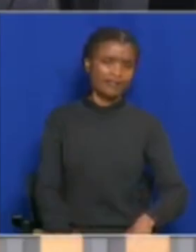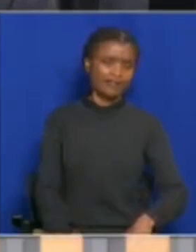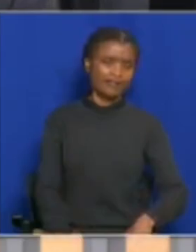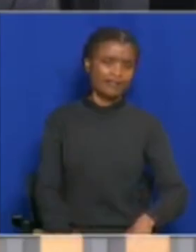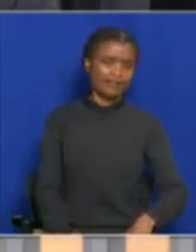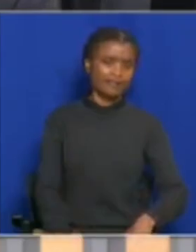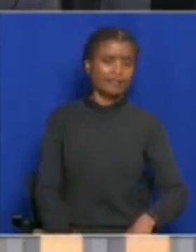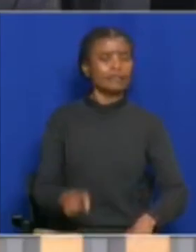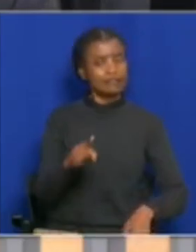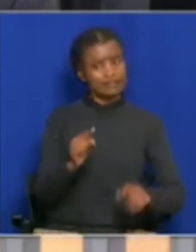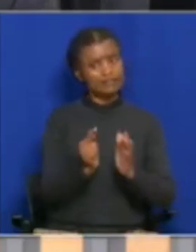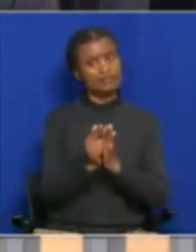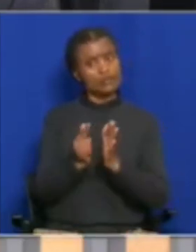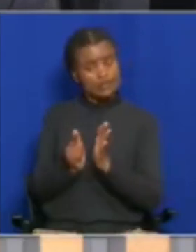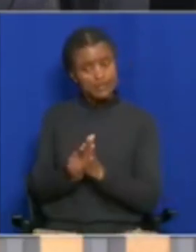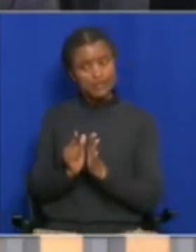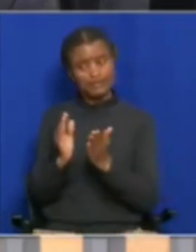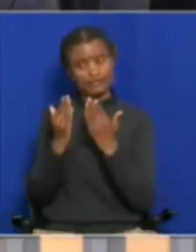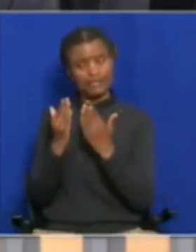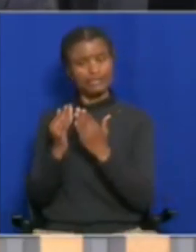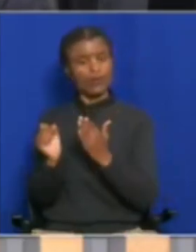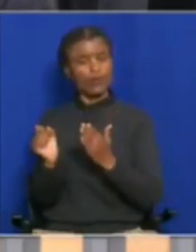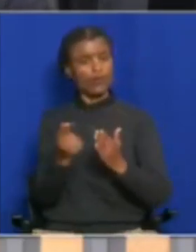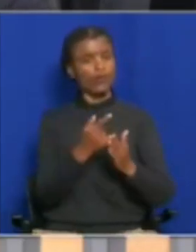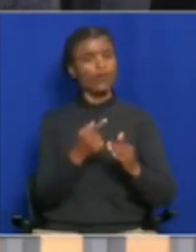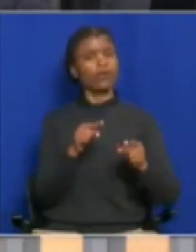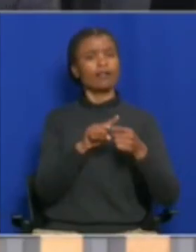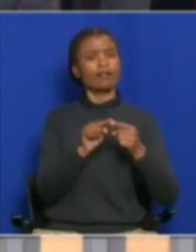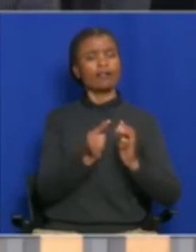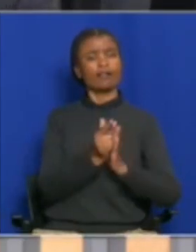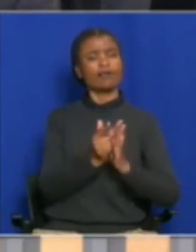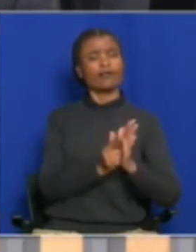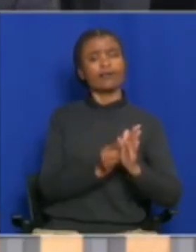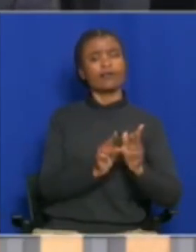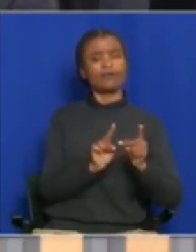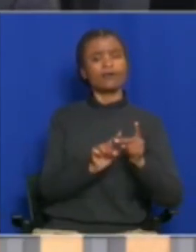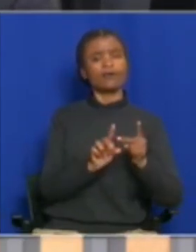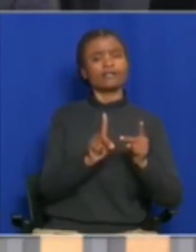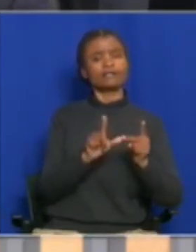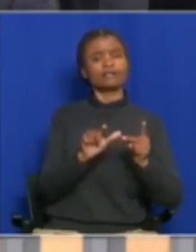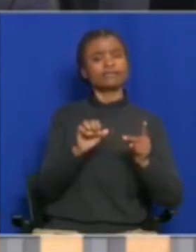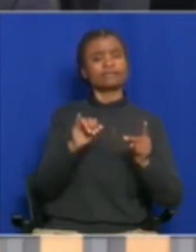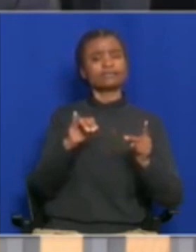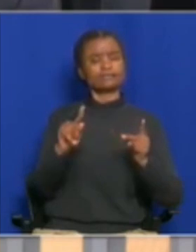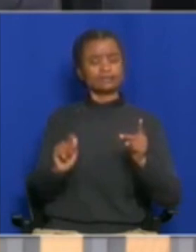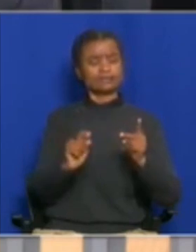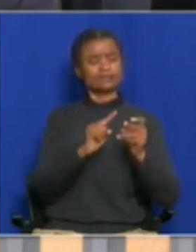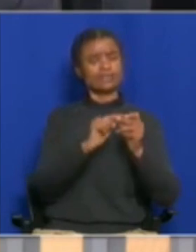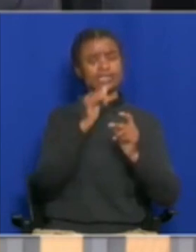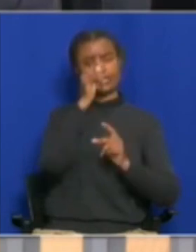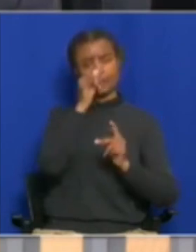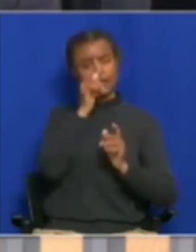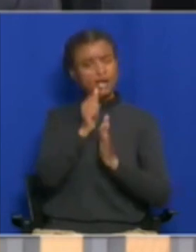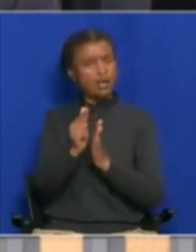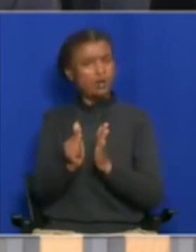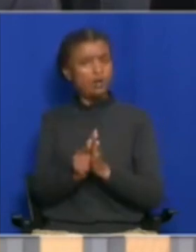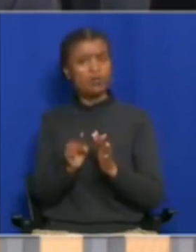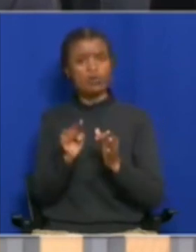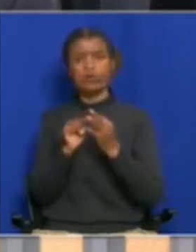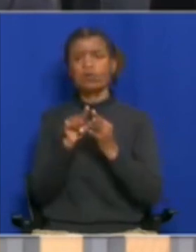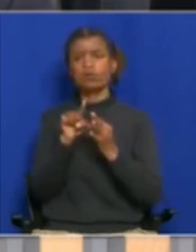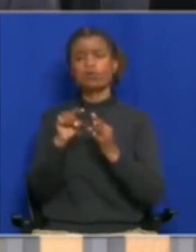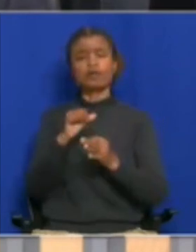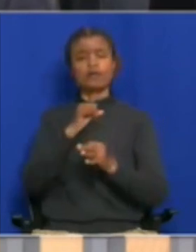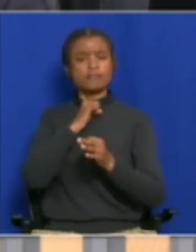legal studies, you go to your law of delict, you go to even criminal law. criminal law, your culpable homicide,